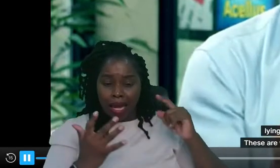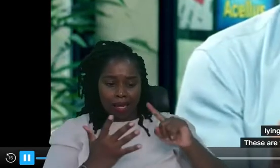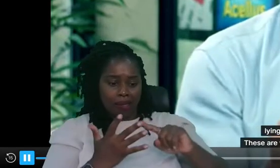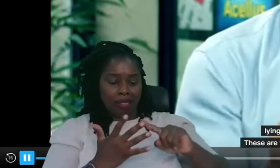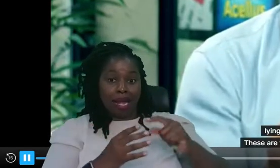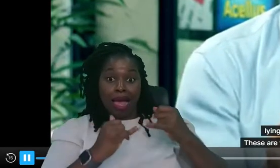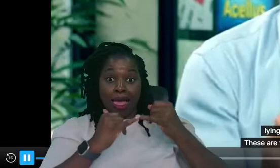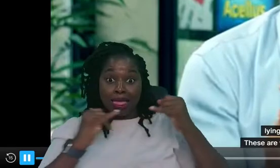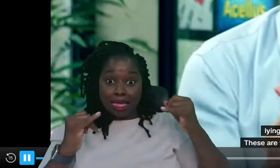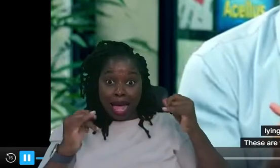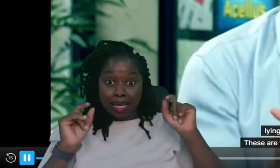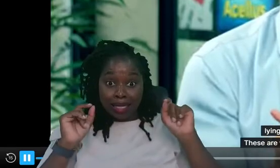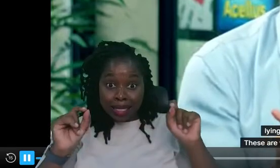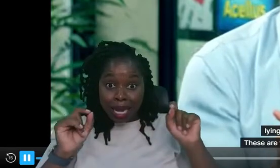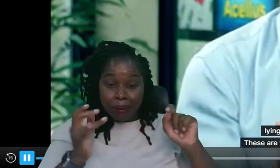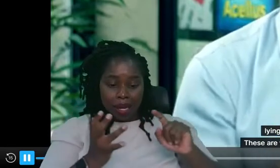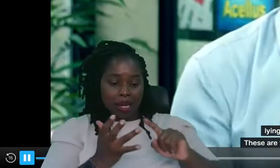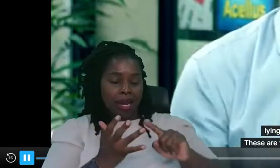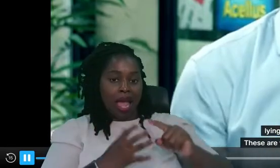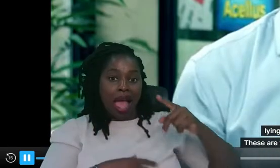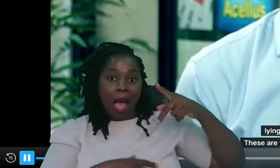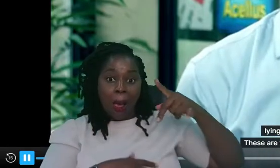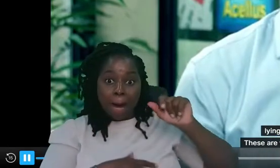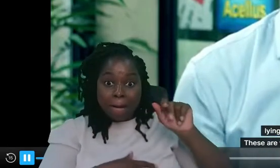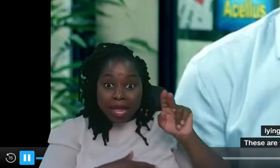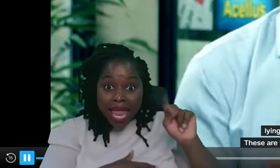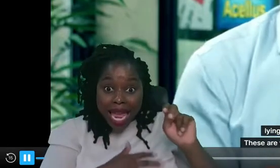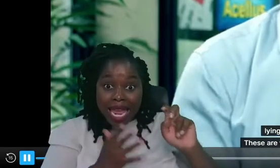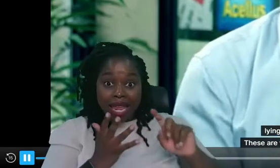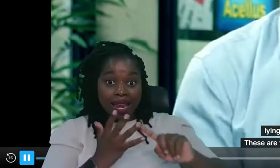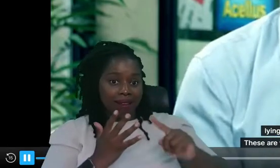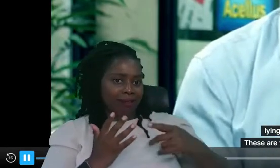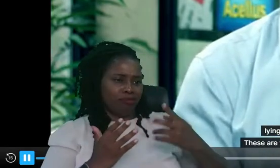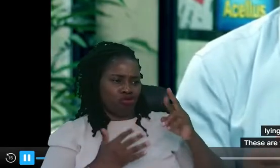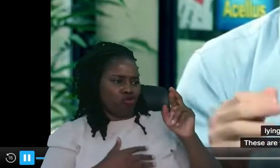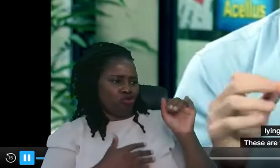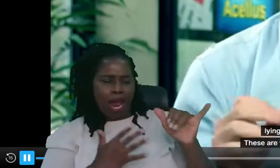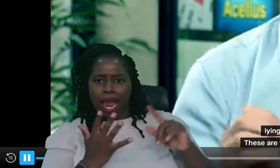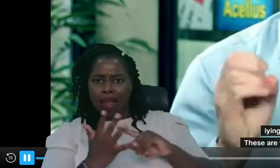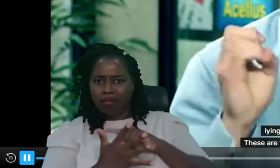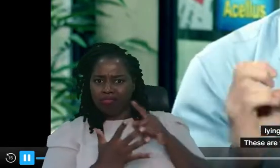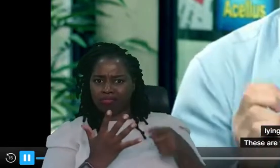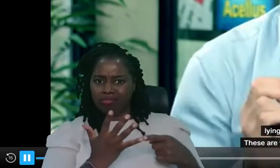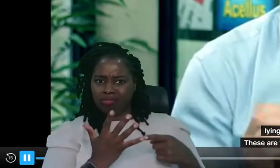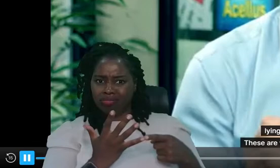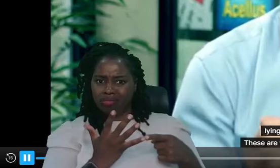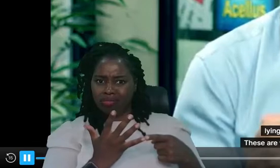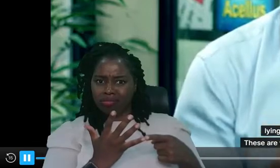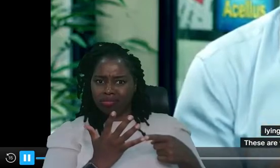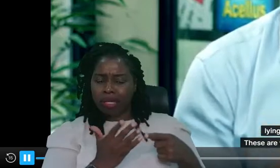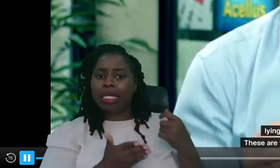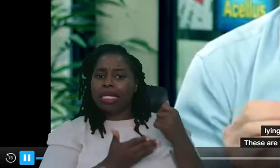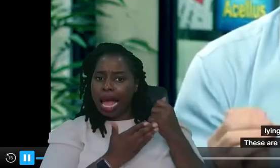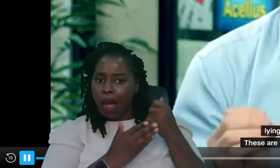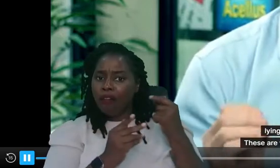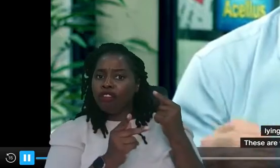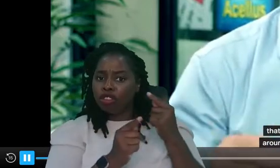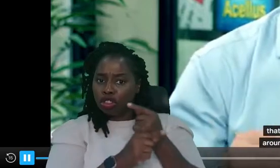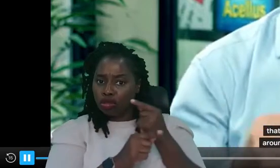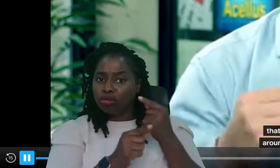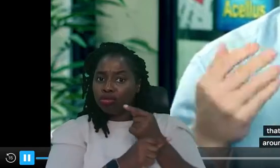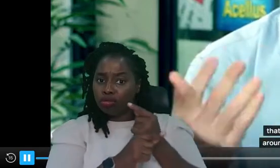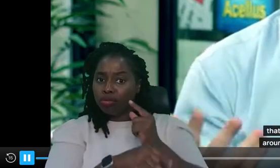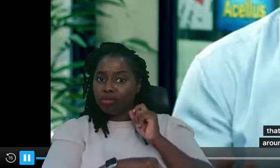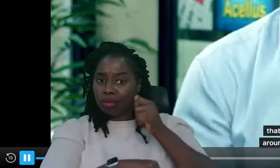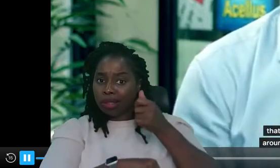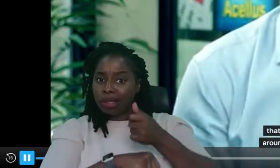segment a plane and array these are very helpful geometric constructions